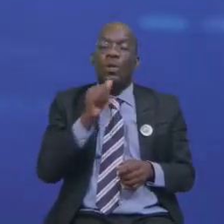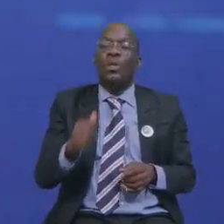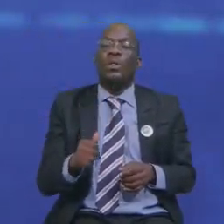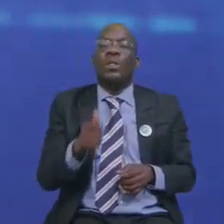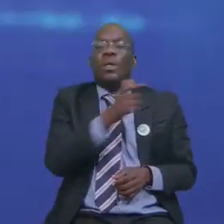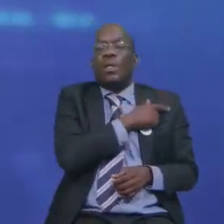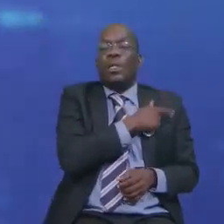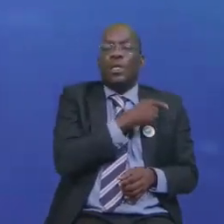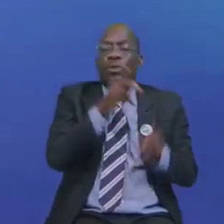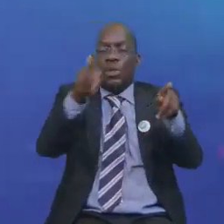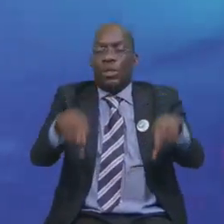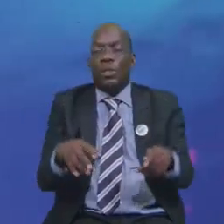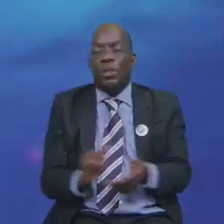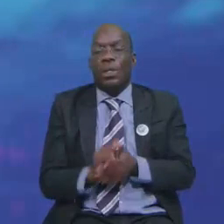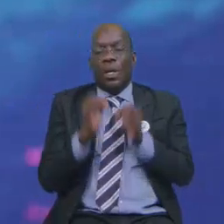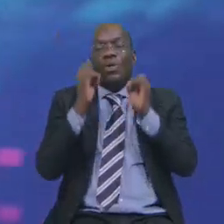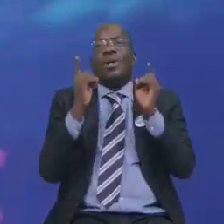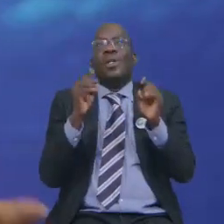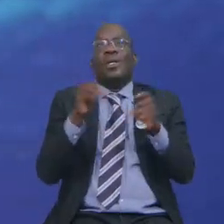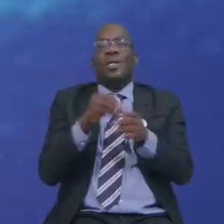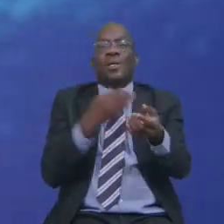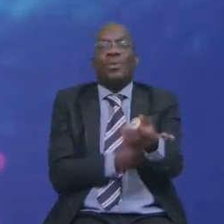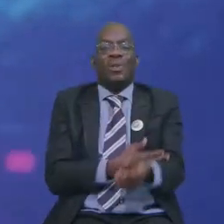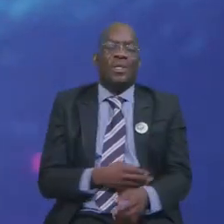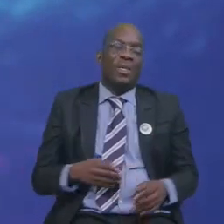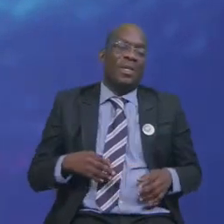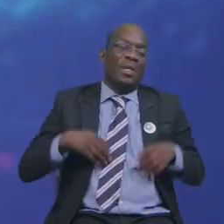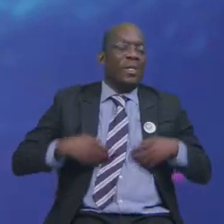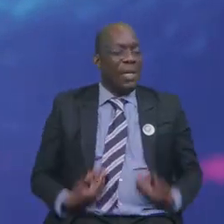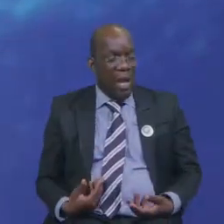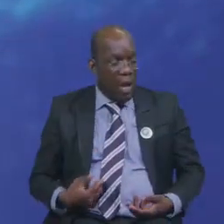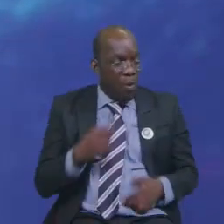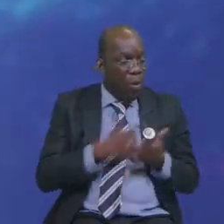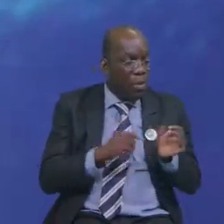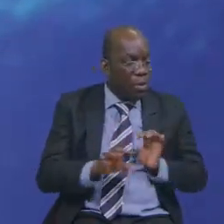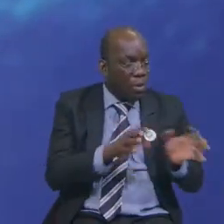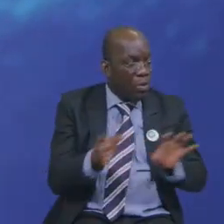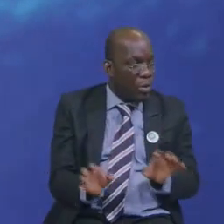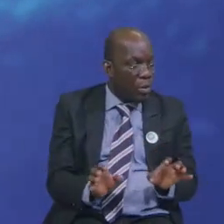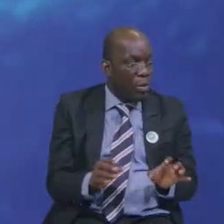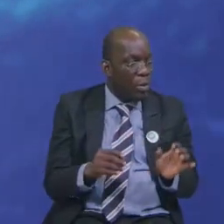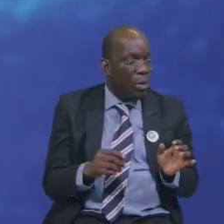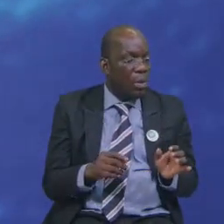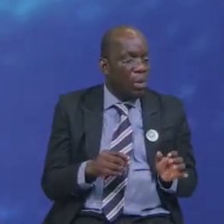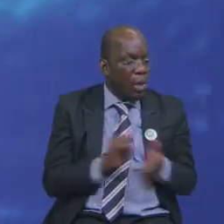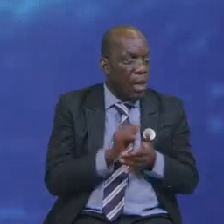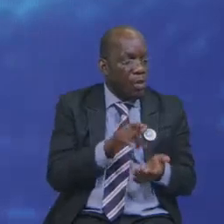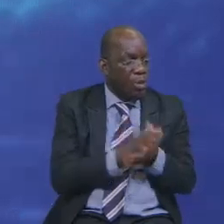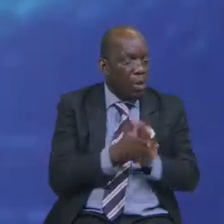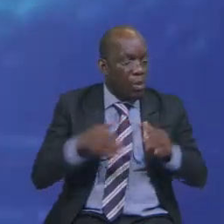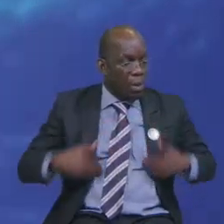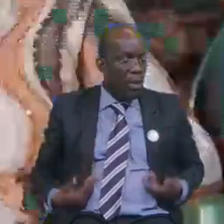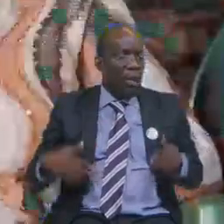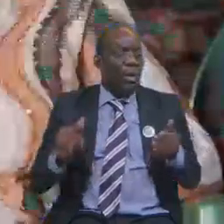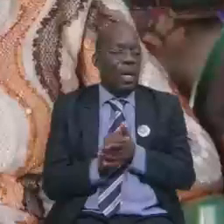that wakes up in the morning, I am tired. What have you done this morning that you are tired? That tiredness, I command you, go out